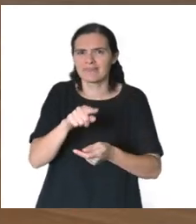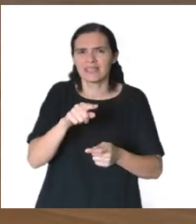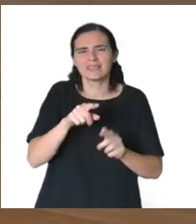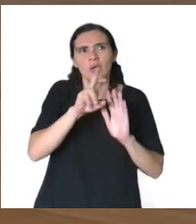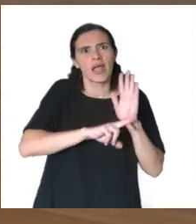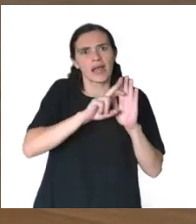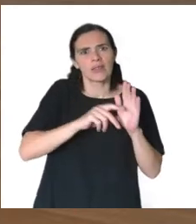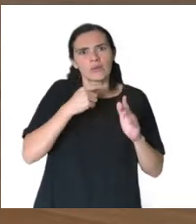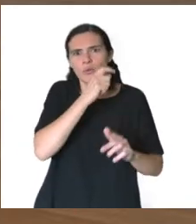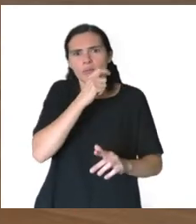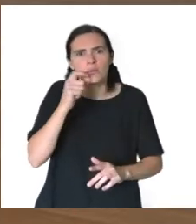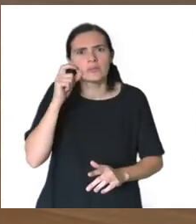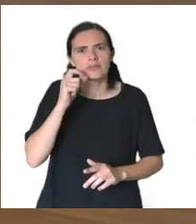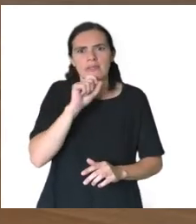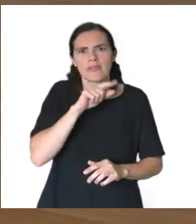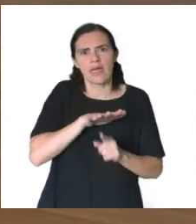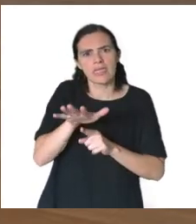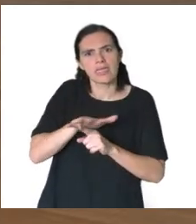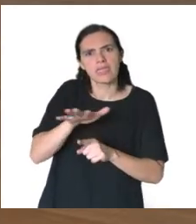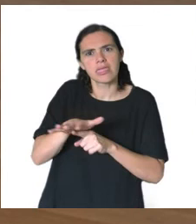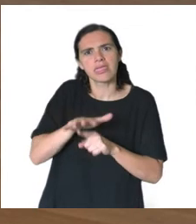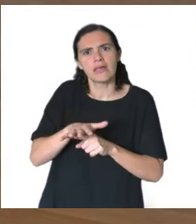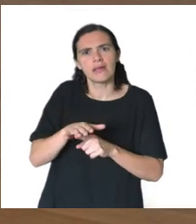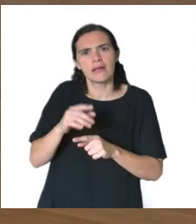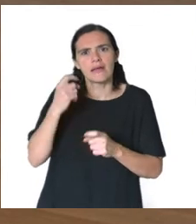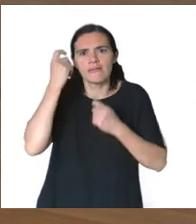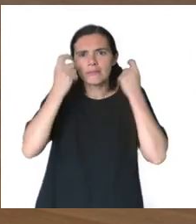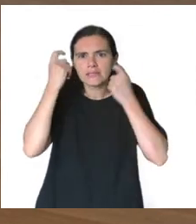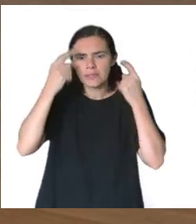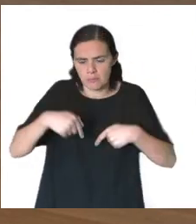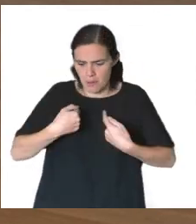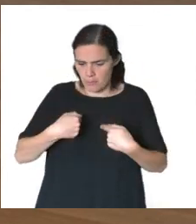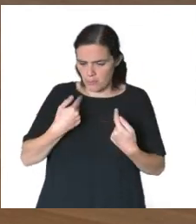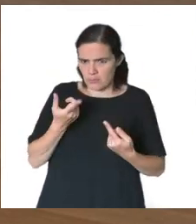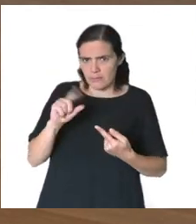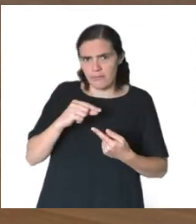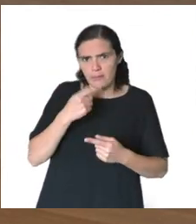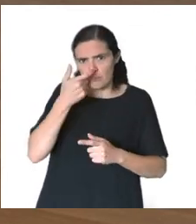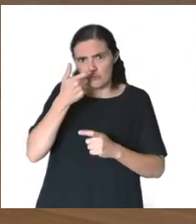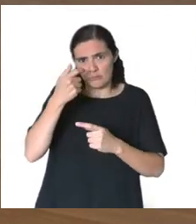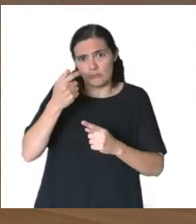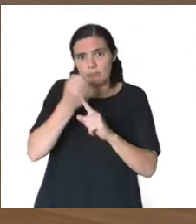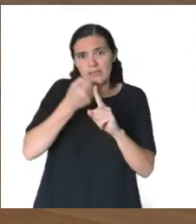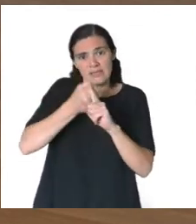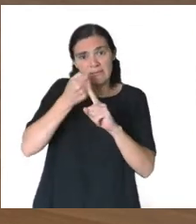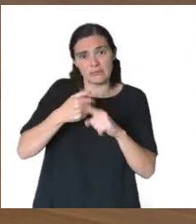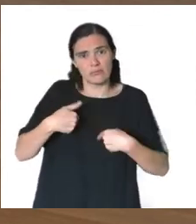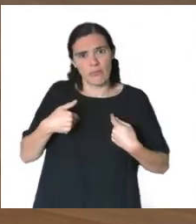rule of engagement, will have an effect on our own thinking and our own